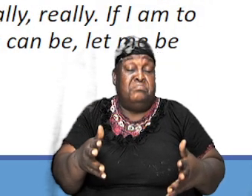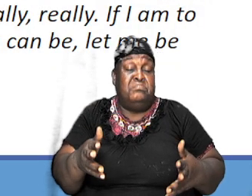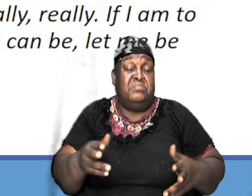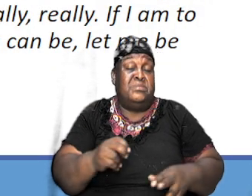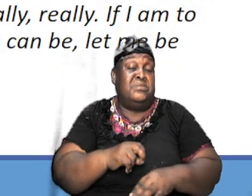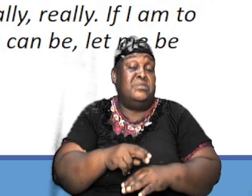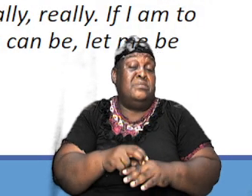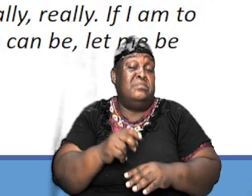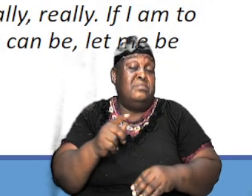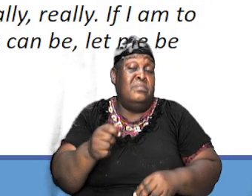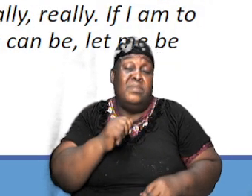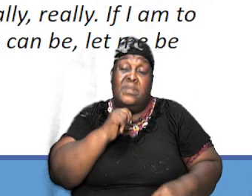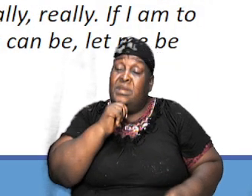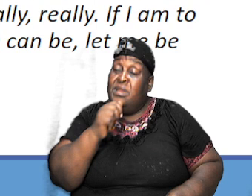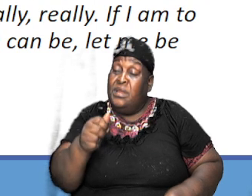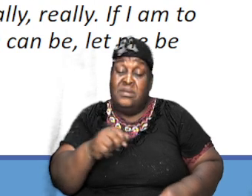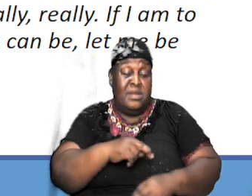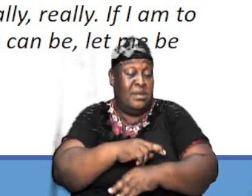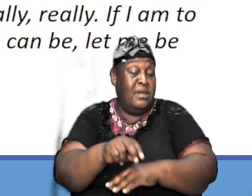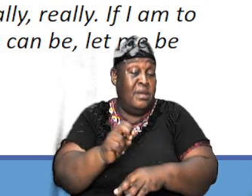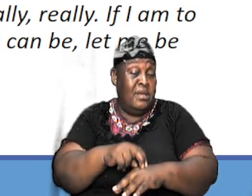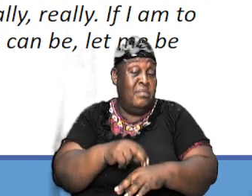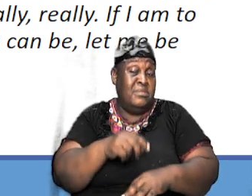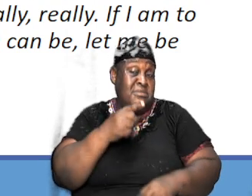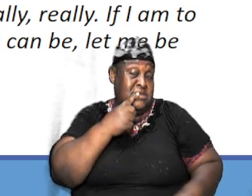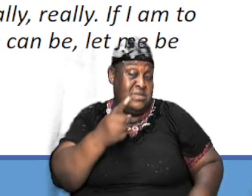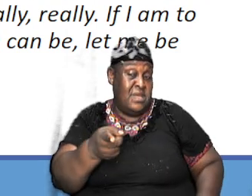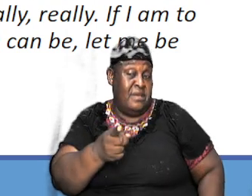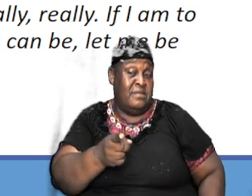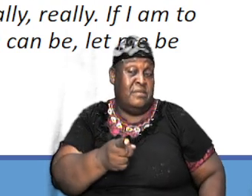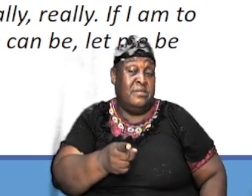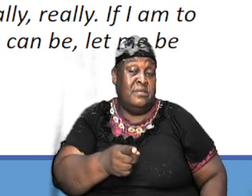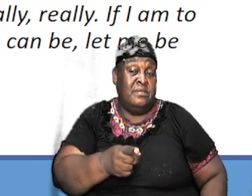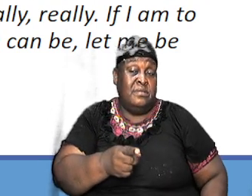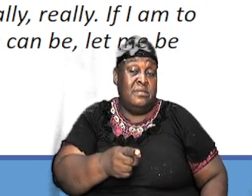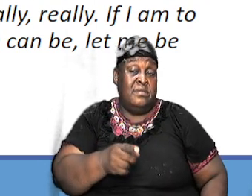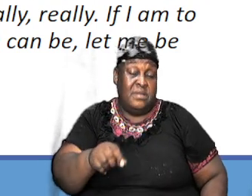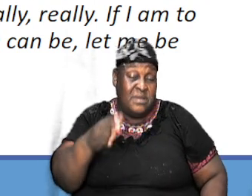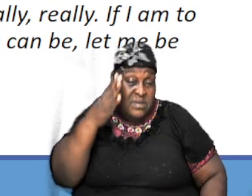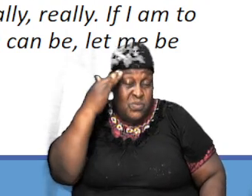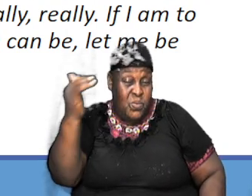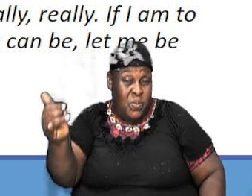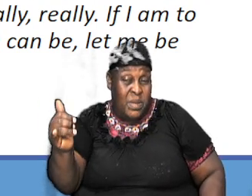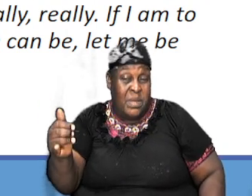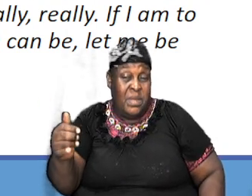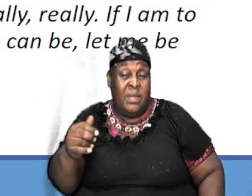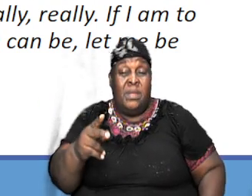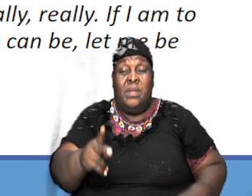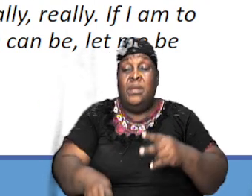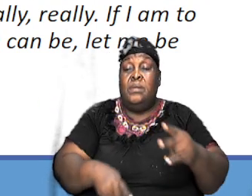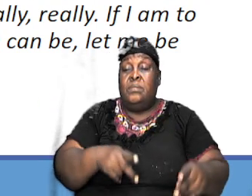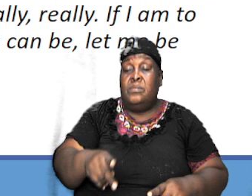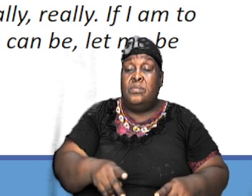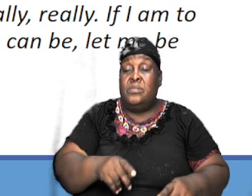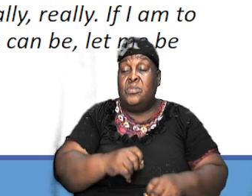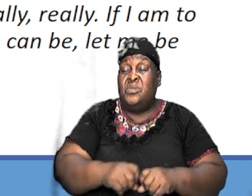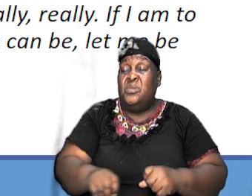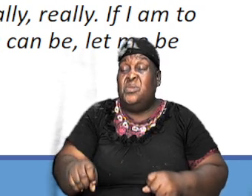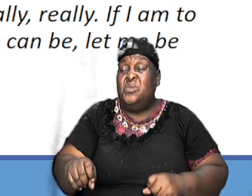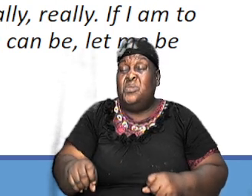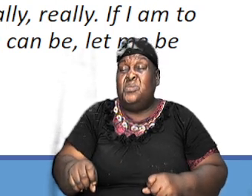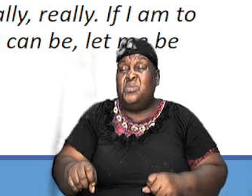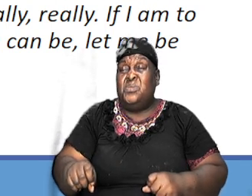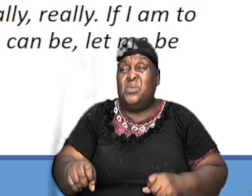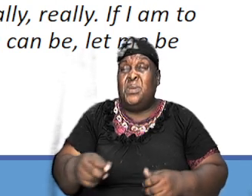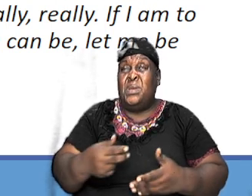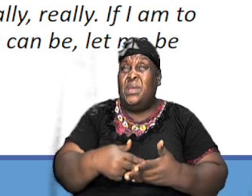is not. It's not a normal term. And this is why the folks got so irate that